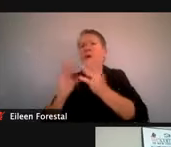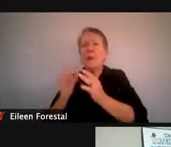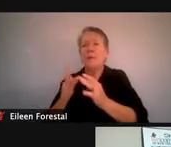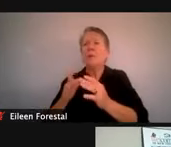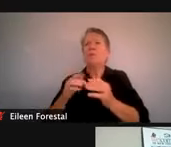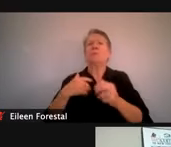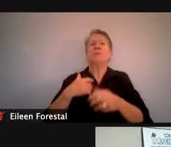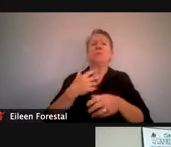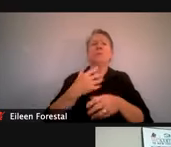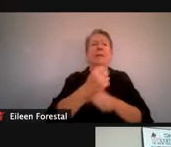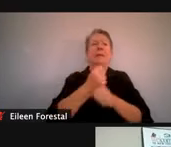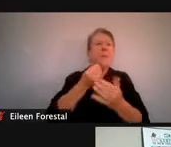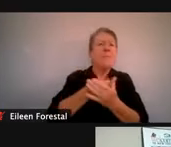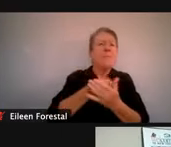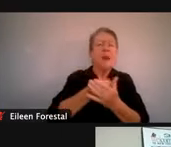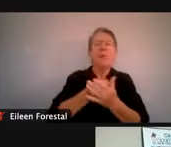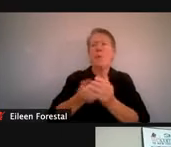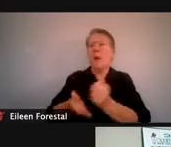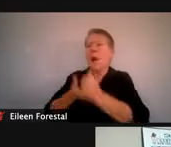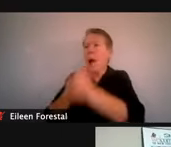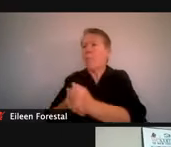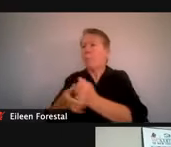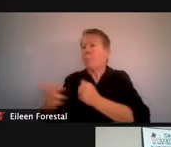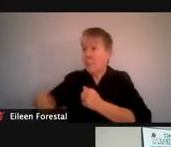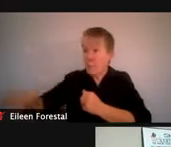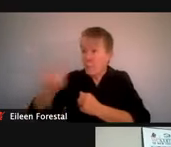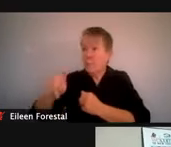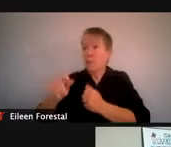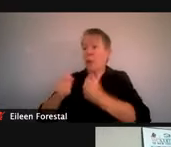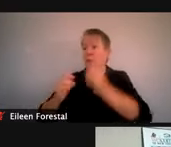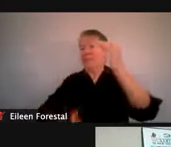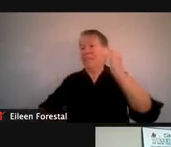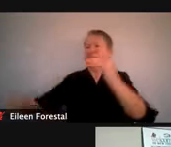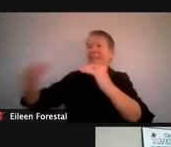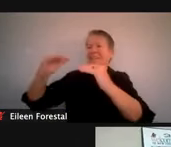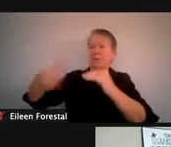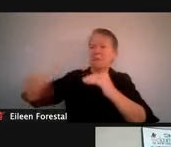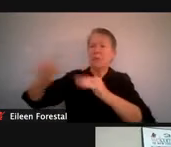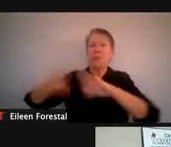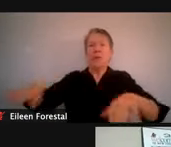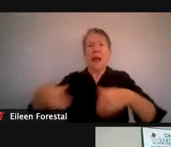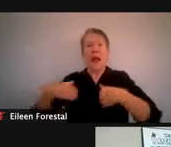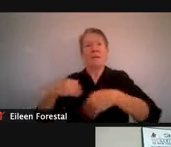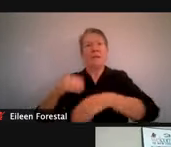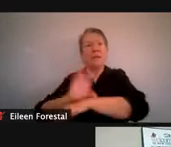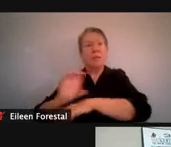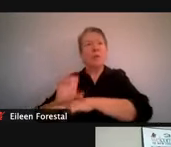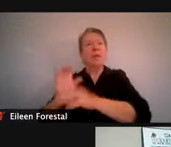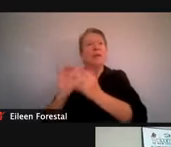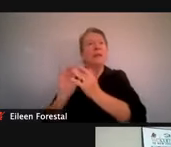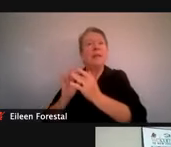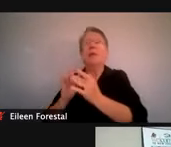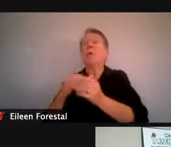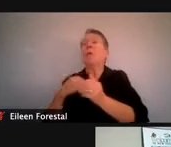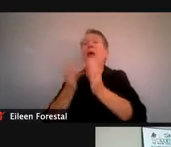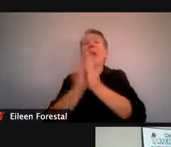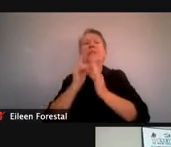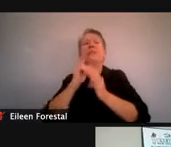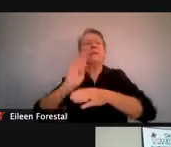that. We have corporate and philanthropic partners to some extent as well, and we thank them for their support. I think the